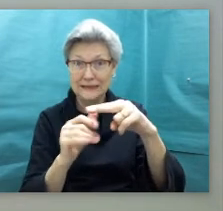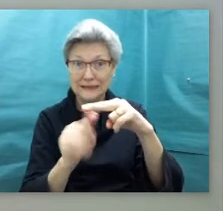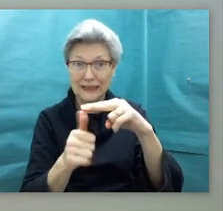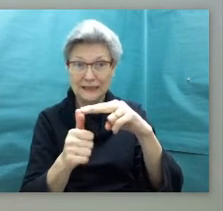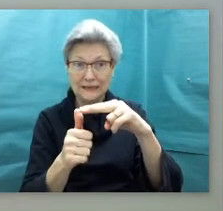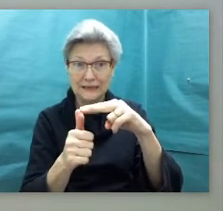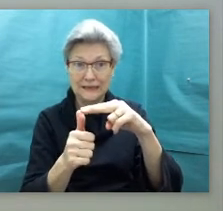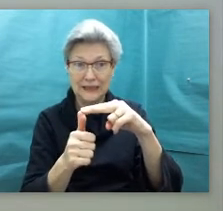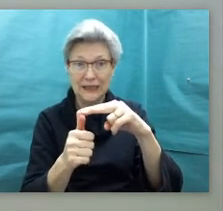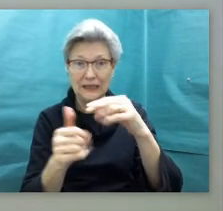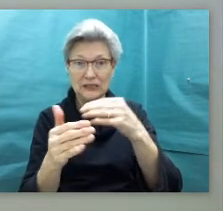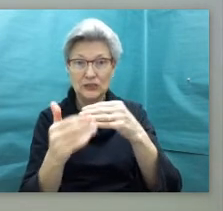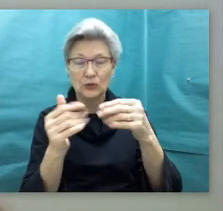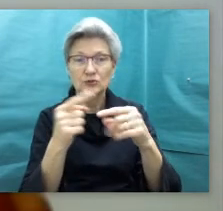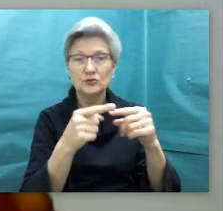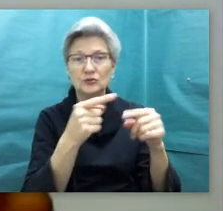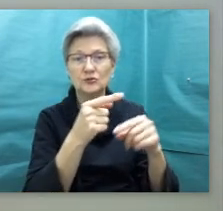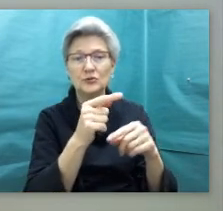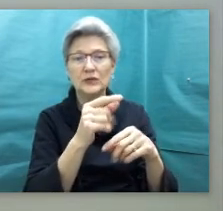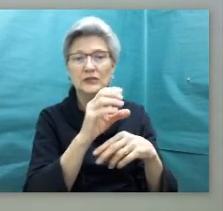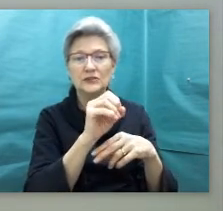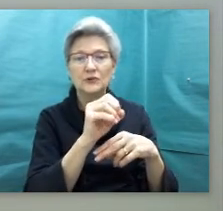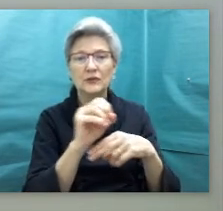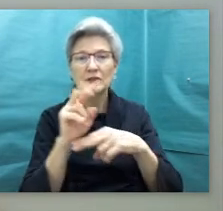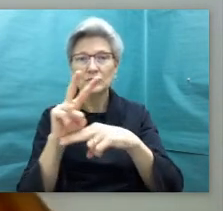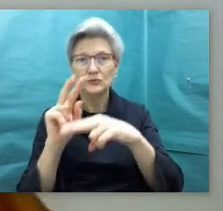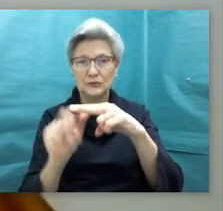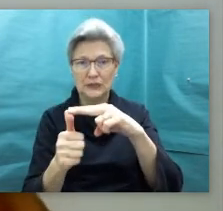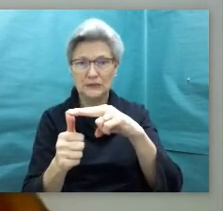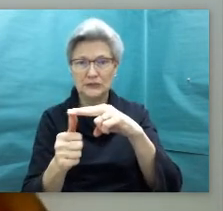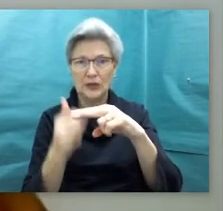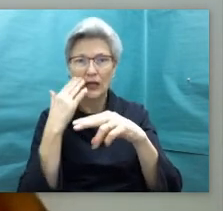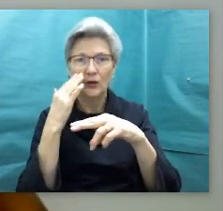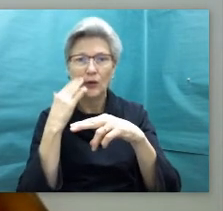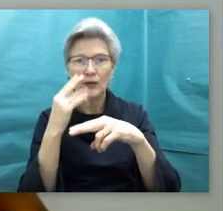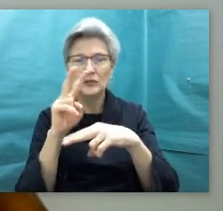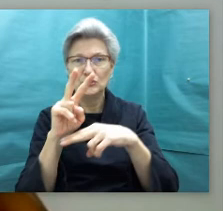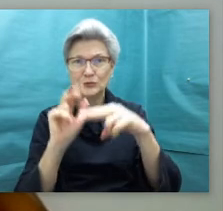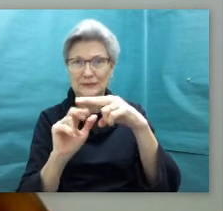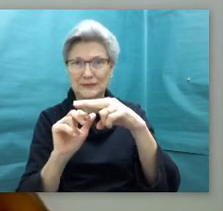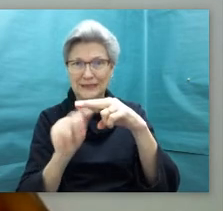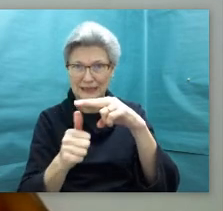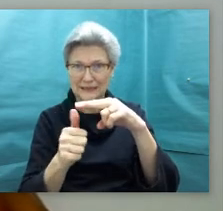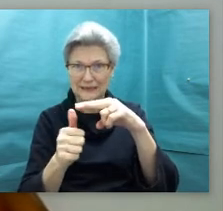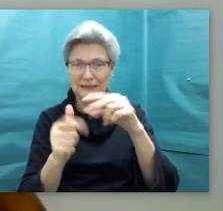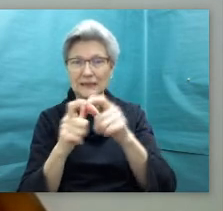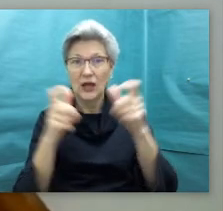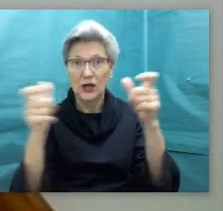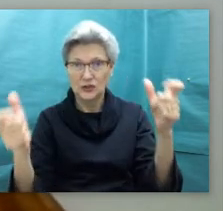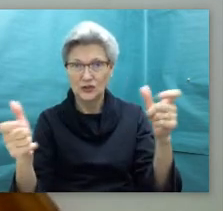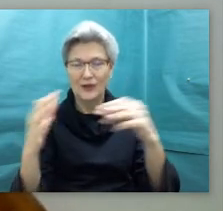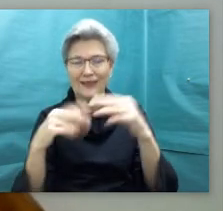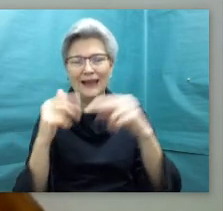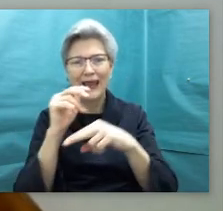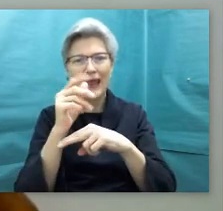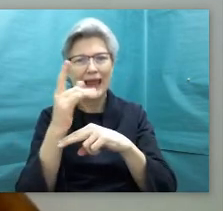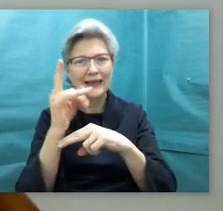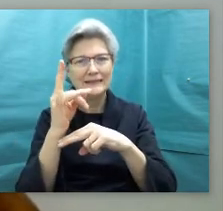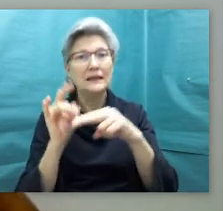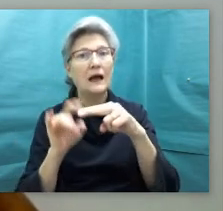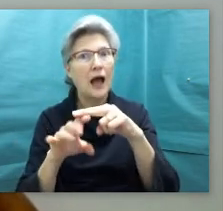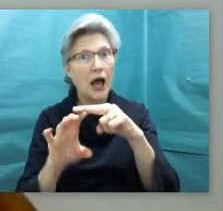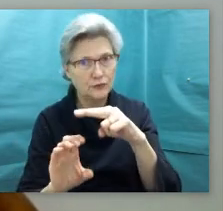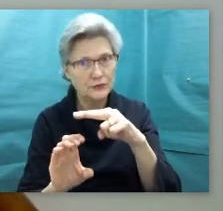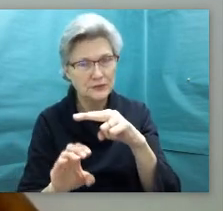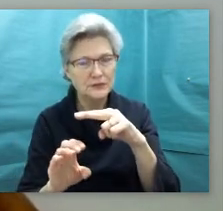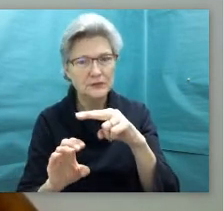is closer to 0 than 2/10ths. So I know that 2/10ths again is larger. So this is how our number line